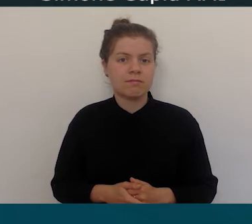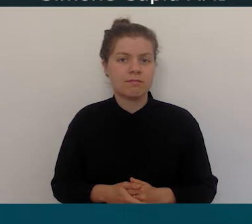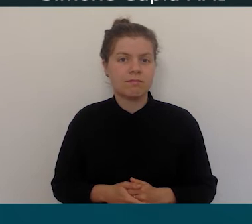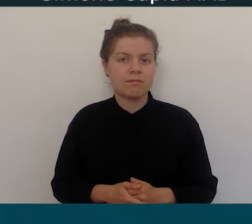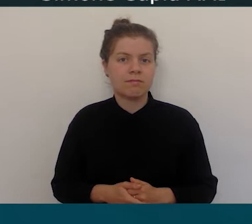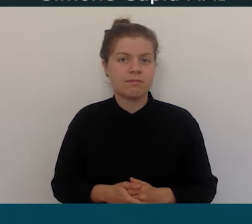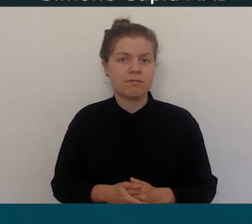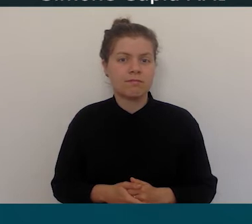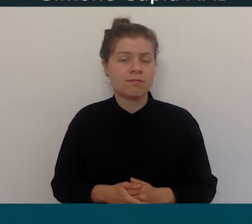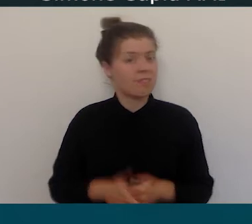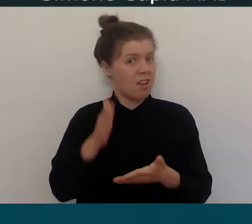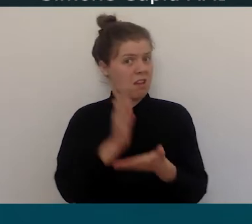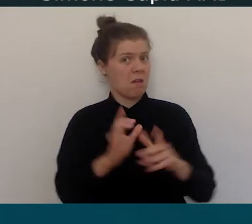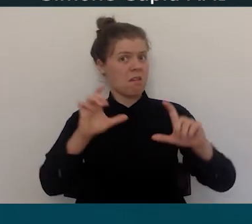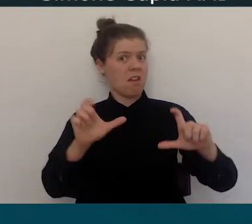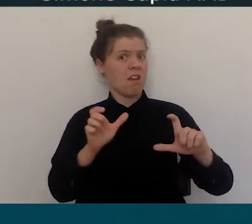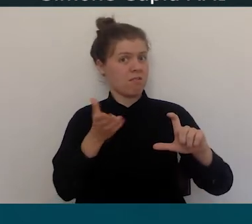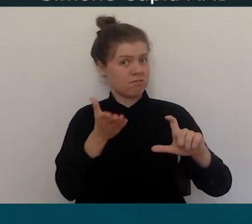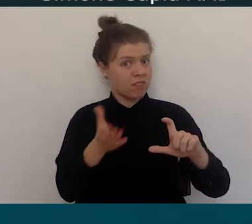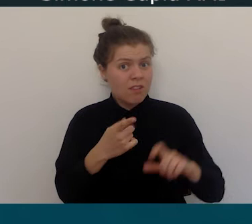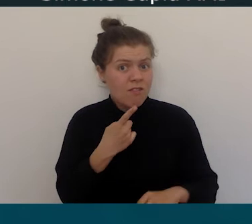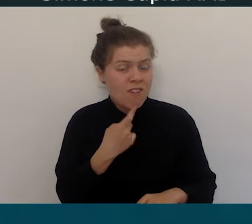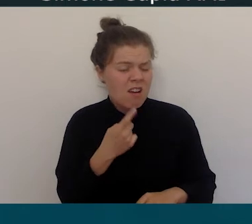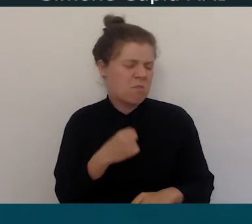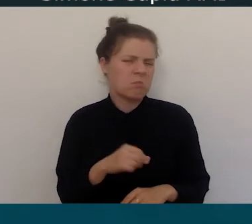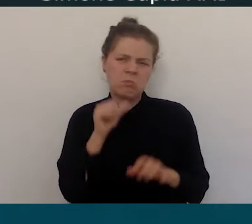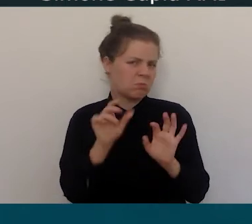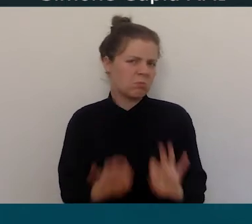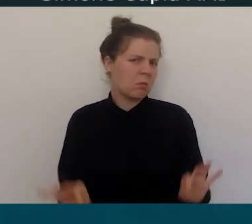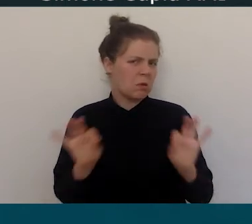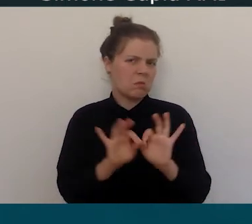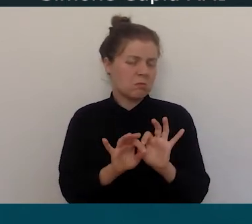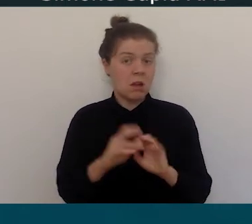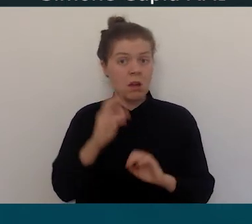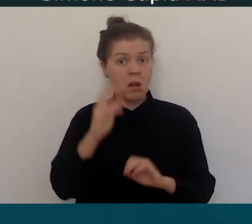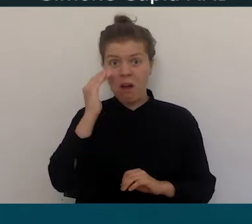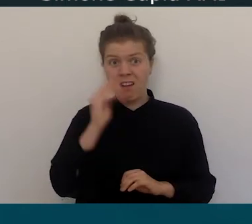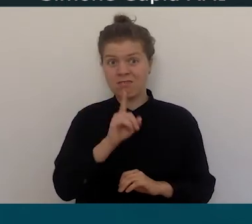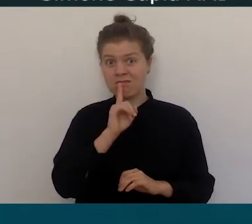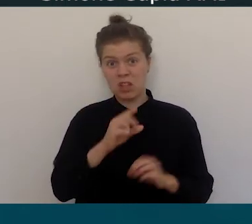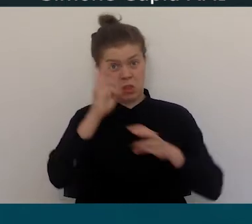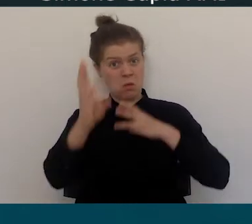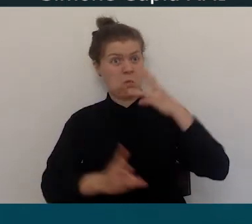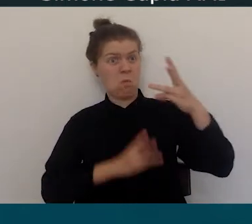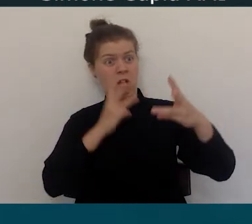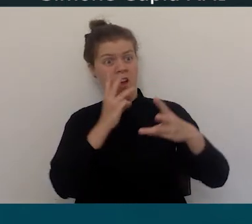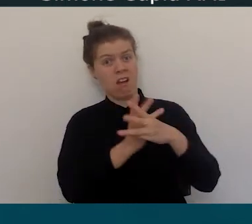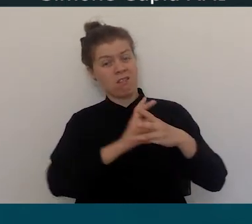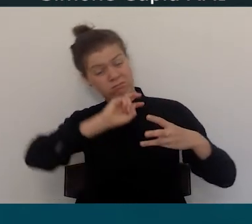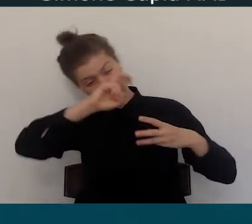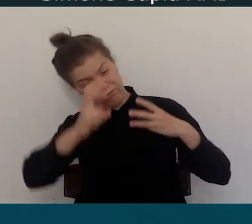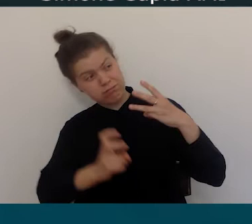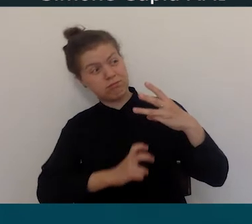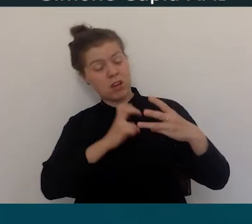The fact that the stop sign is red is irrelevant in this case because no matter what continent in the world you